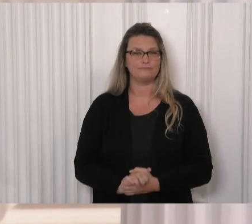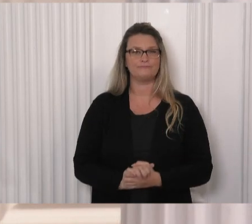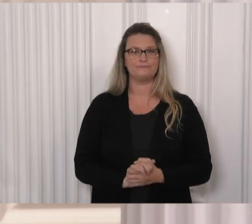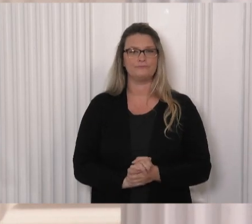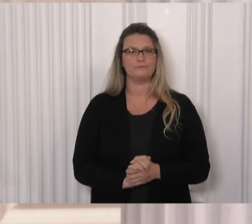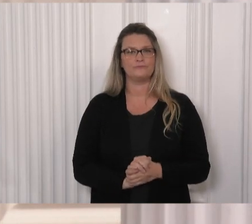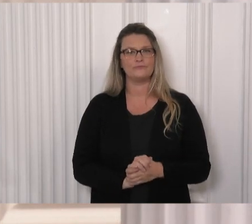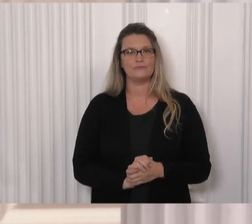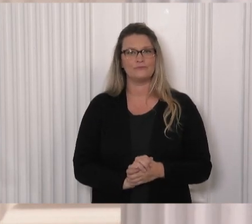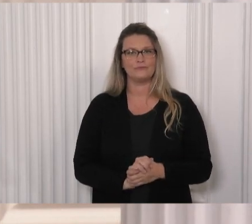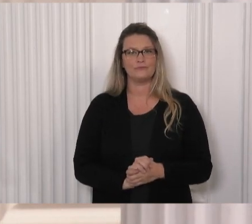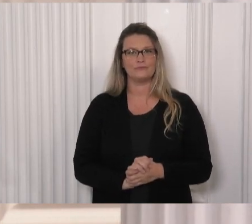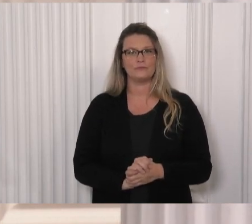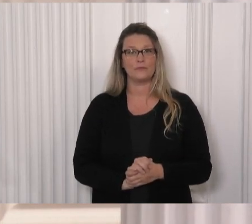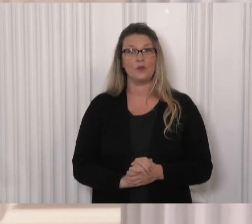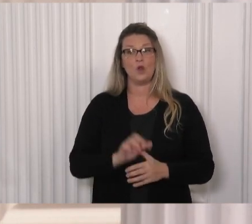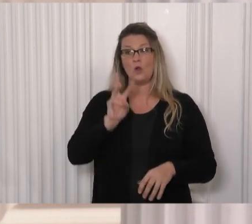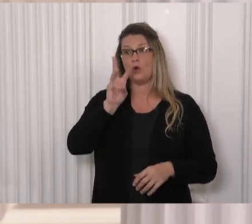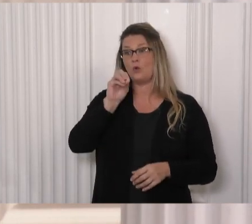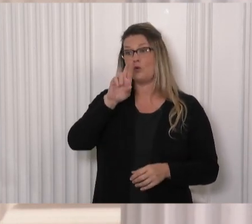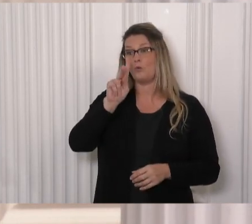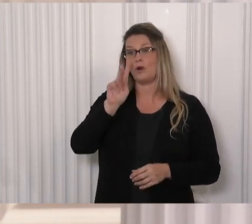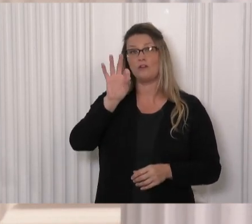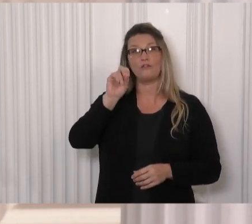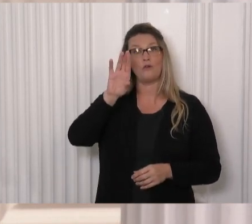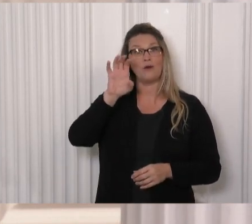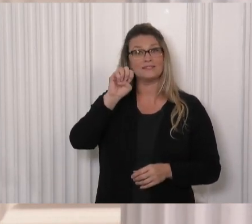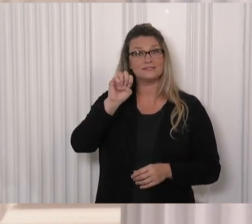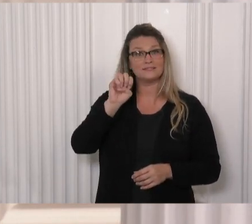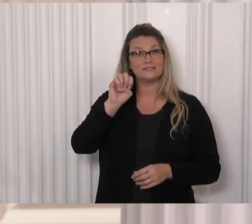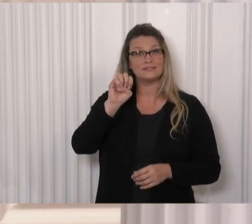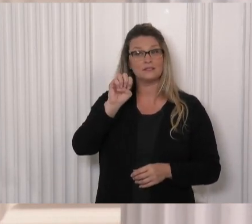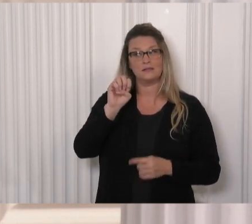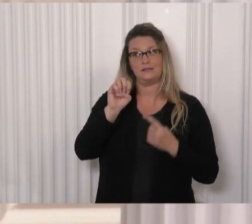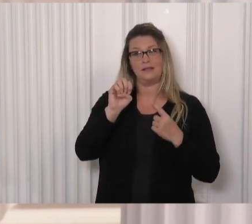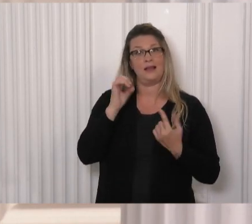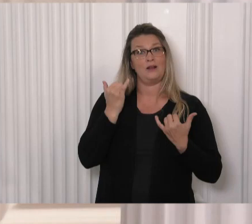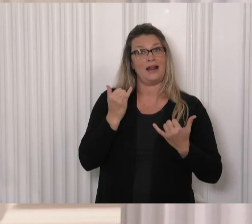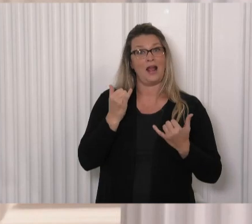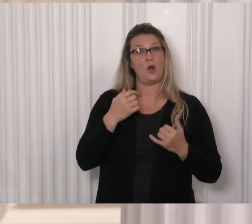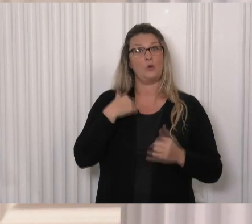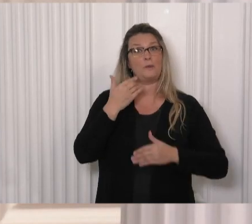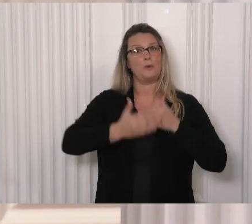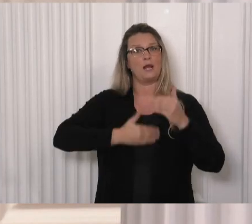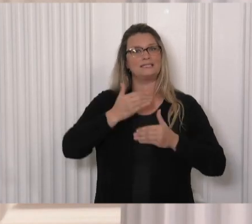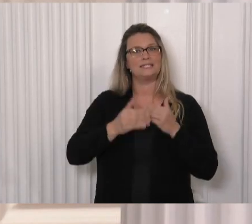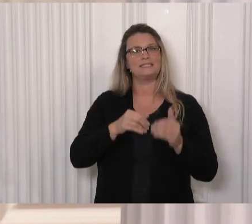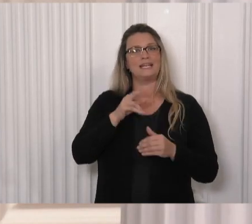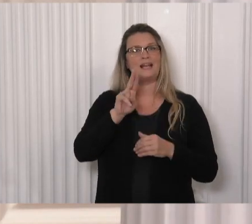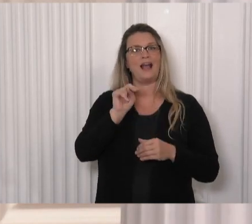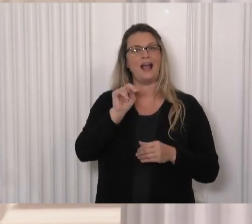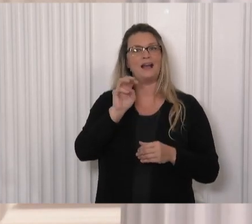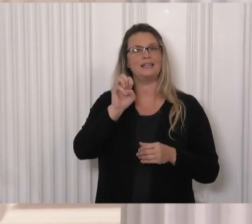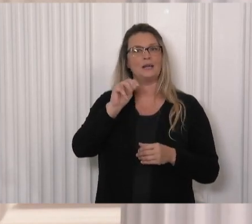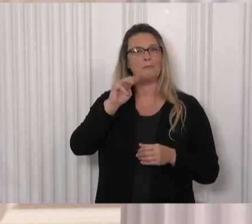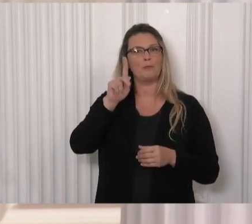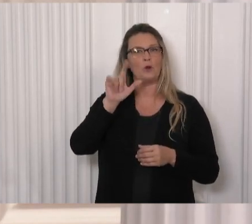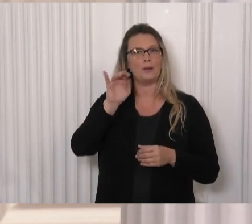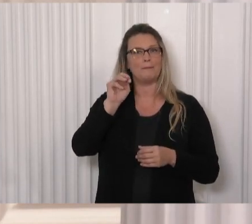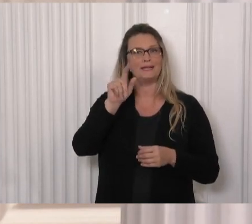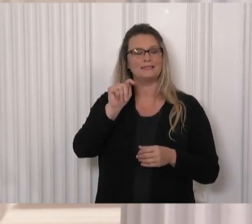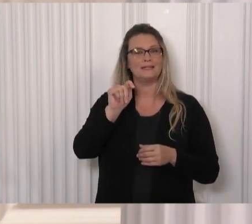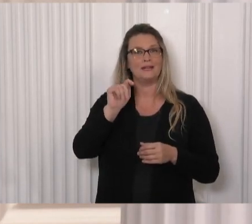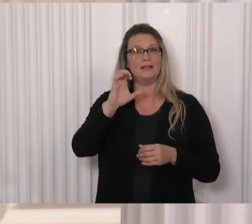From a standpoint of workforce, you know, we are processing unemployment claims at light speed,